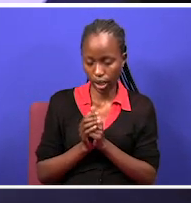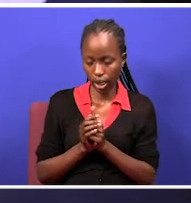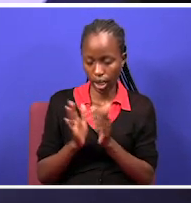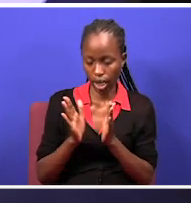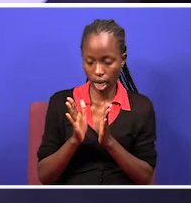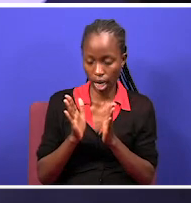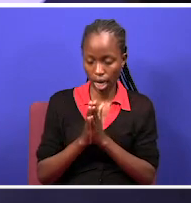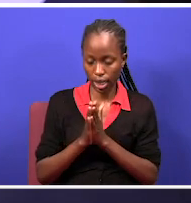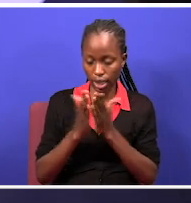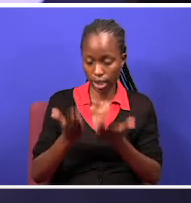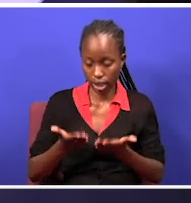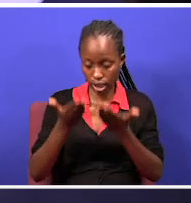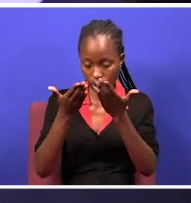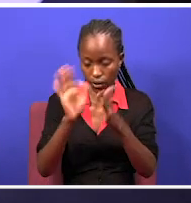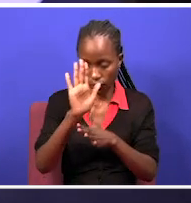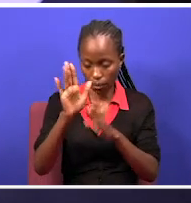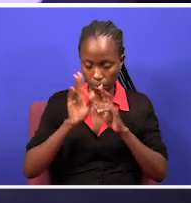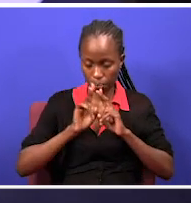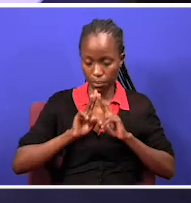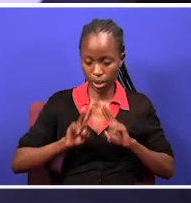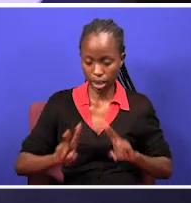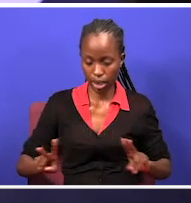and give you